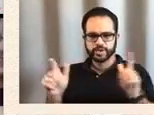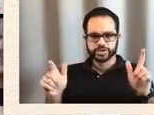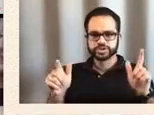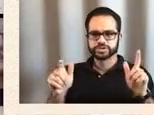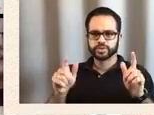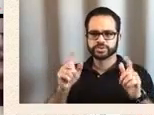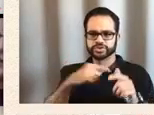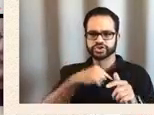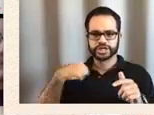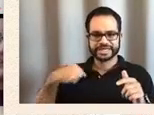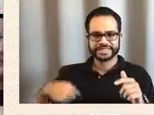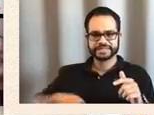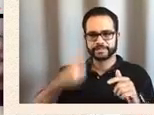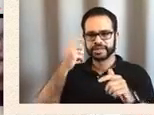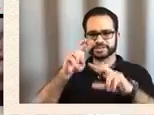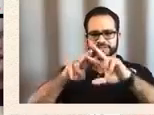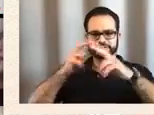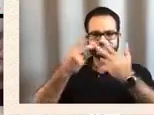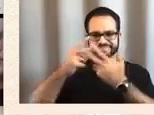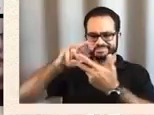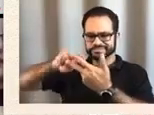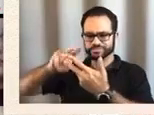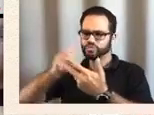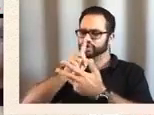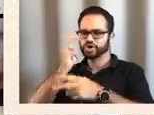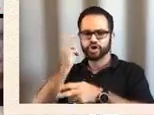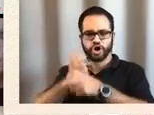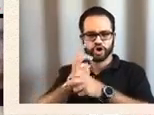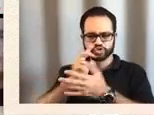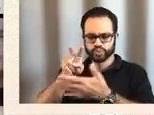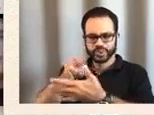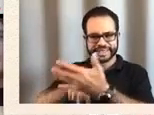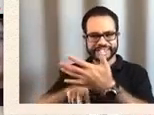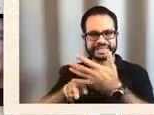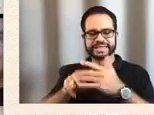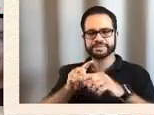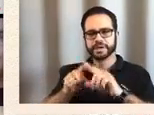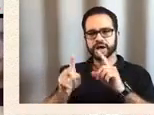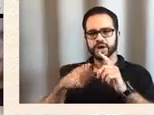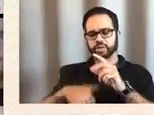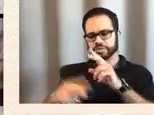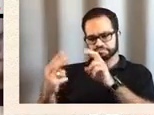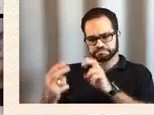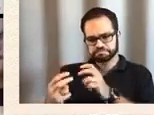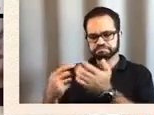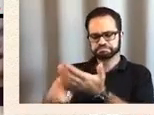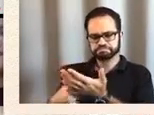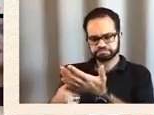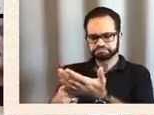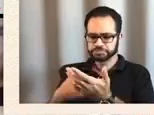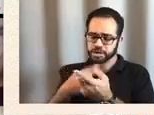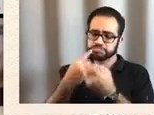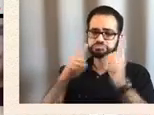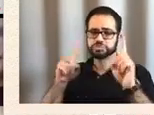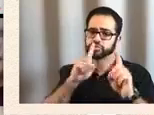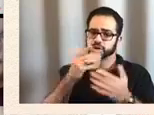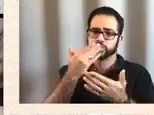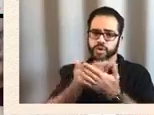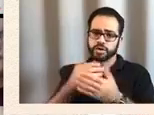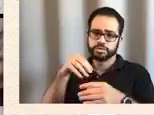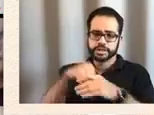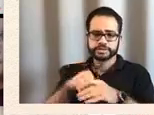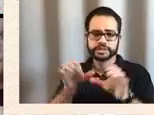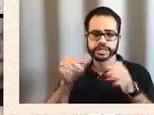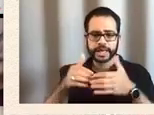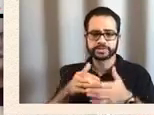the characters were hard to read. So, but we sat down and worked it out, and I ended up performing very well in the class. So it's all